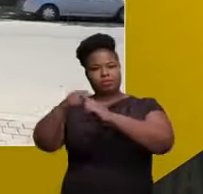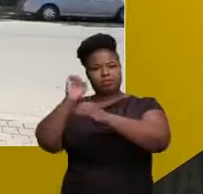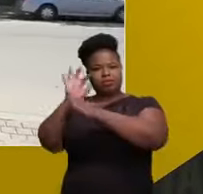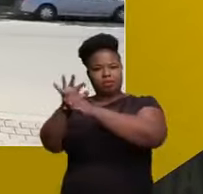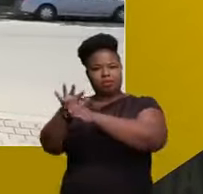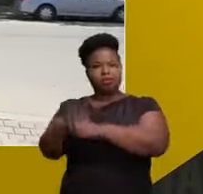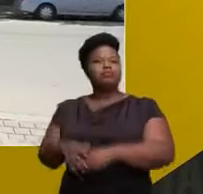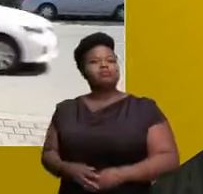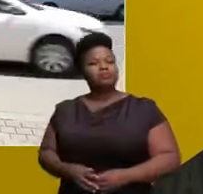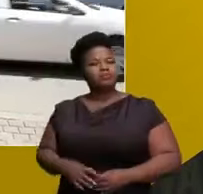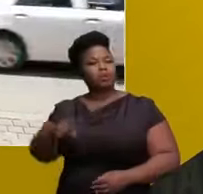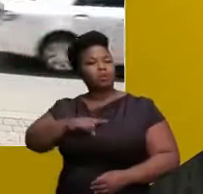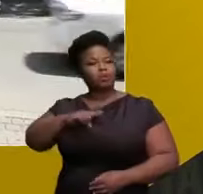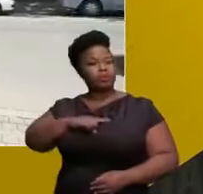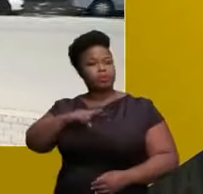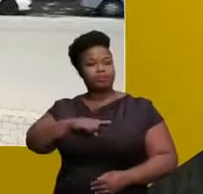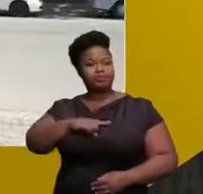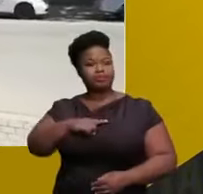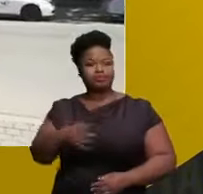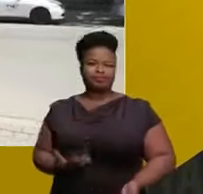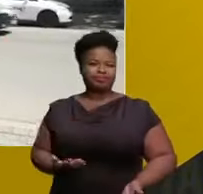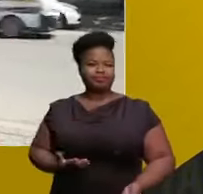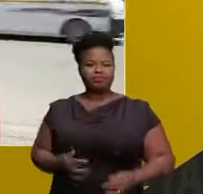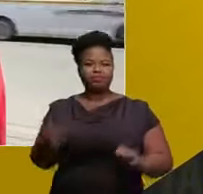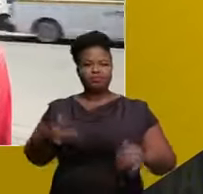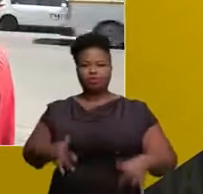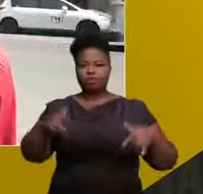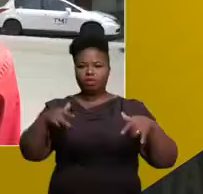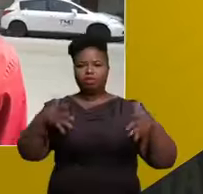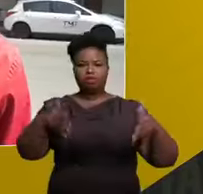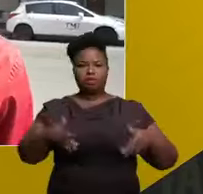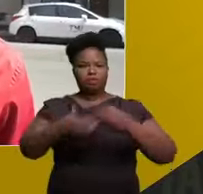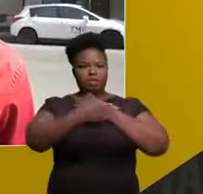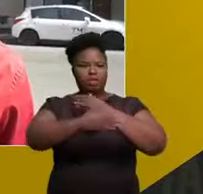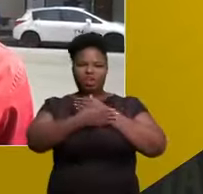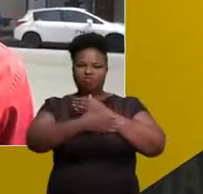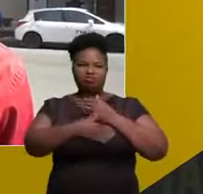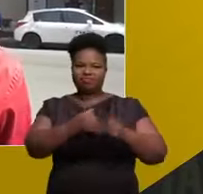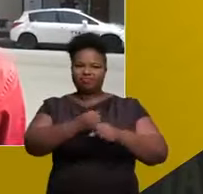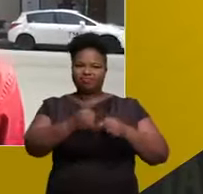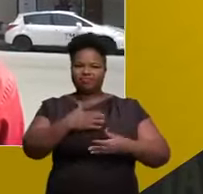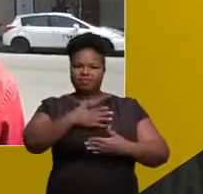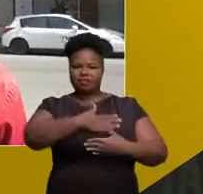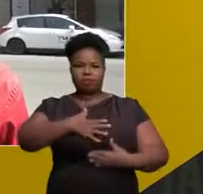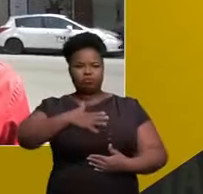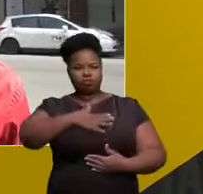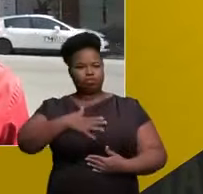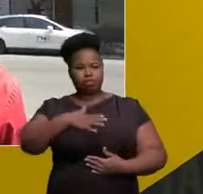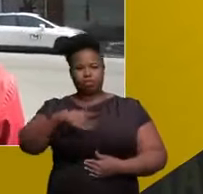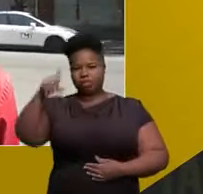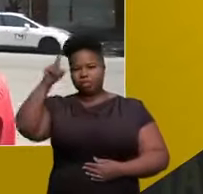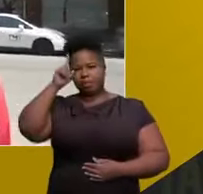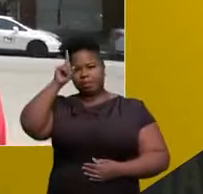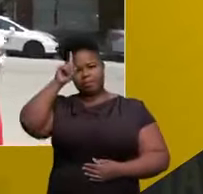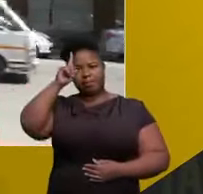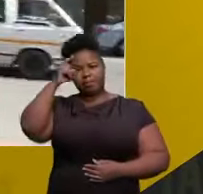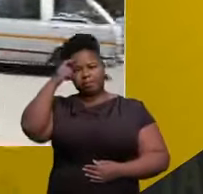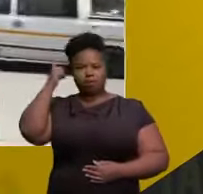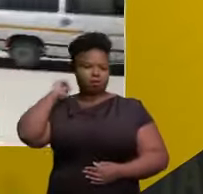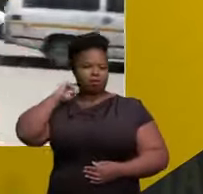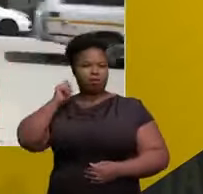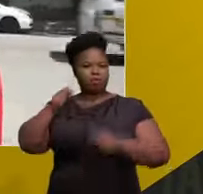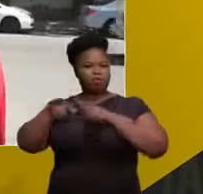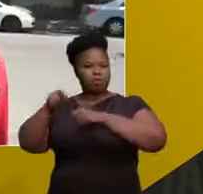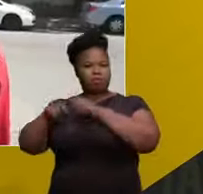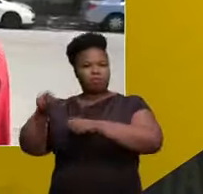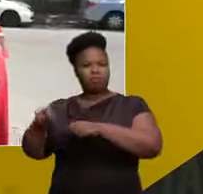You know, one is living in a country that does not appreciate black consciousness. You know, at